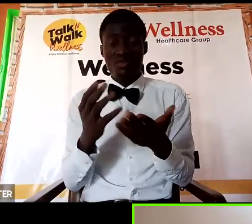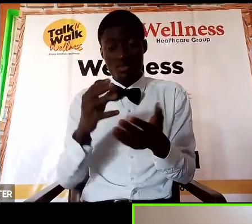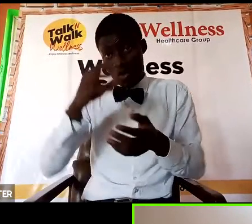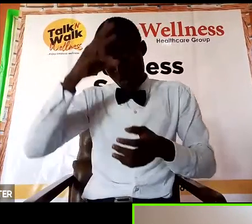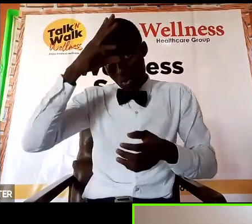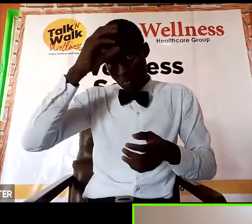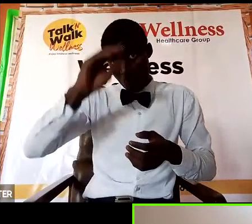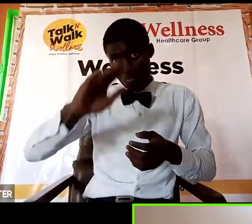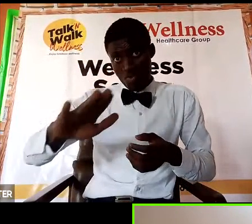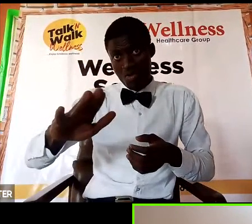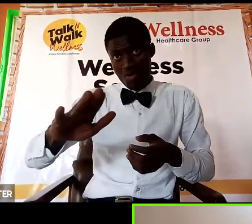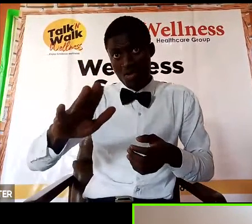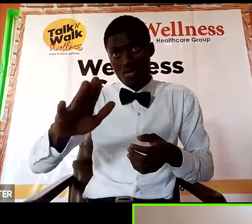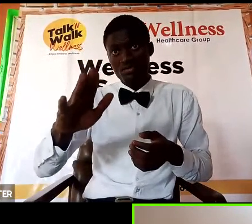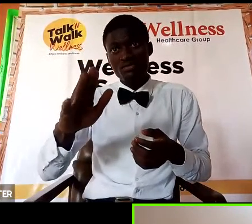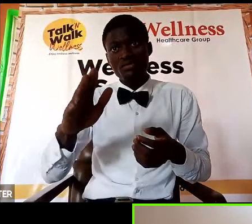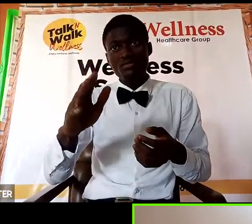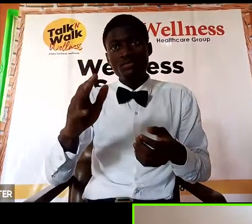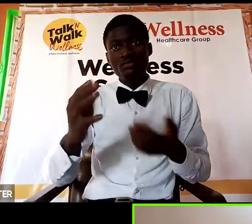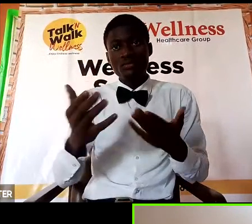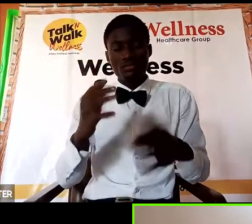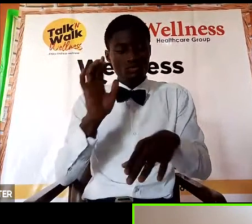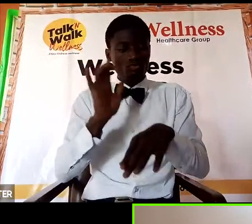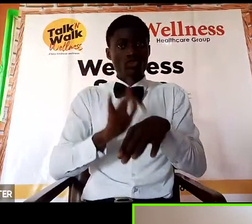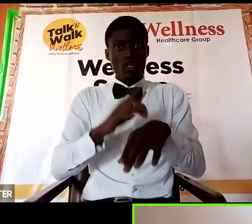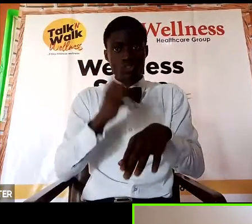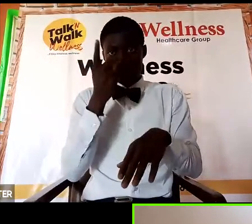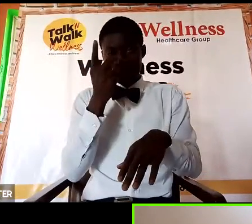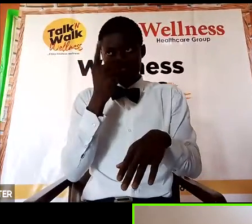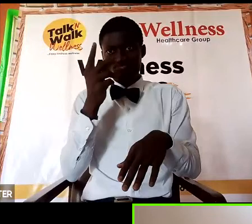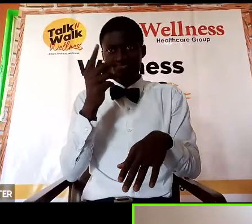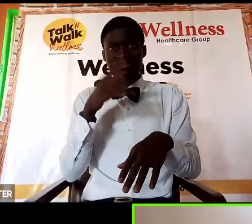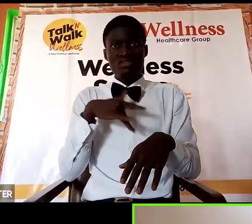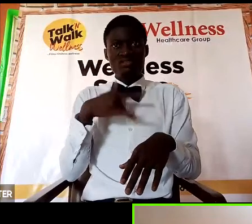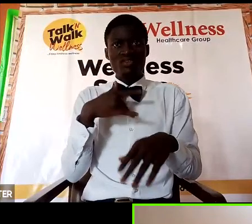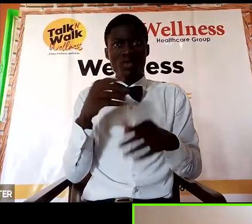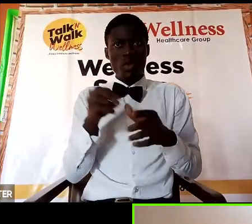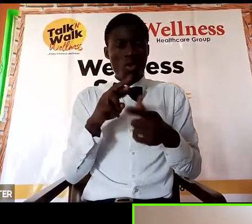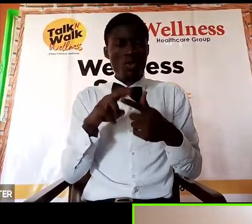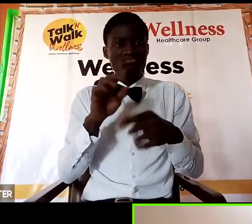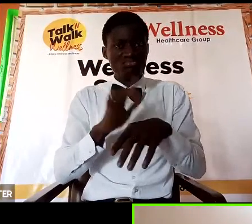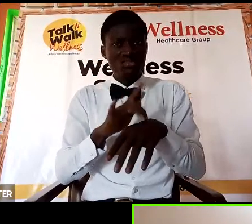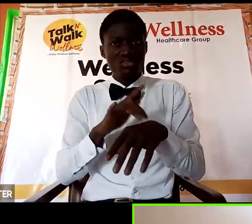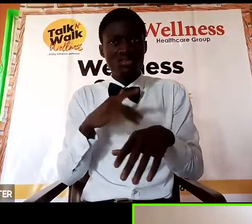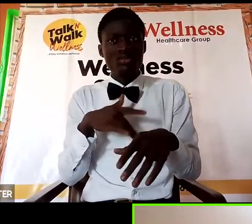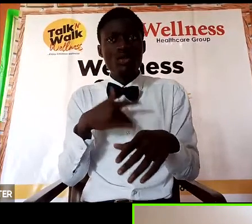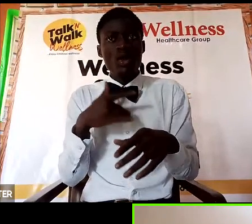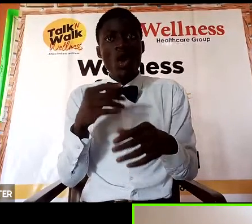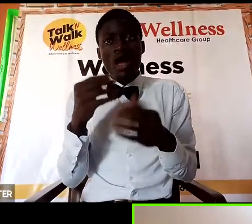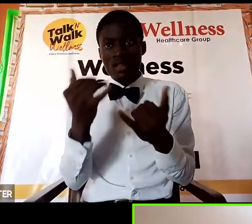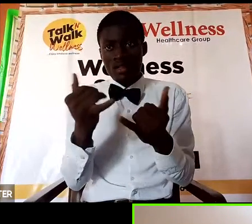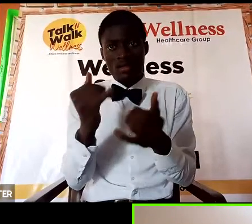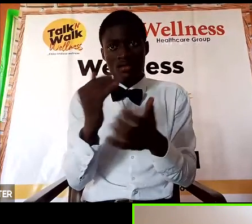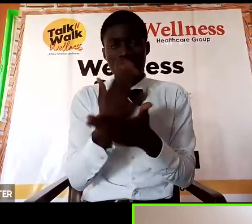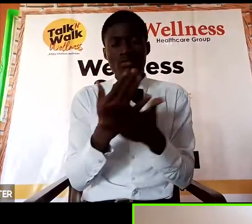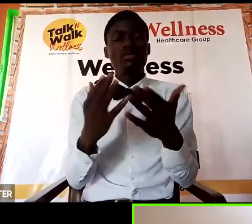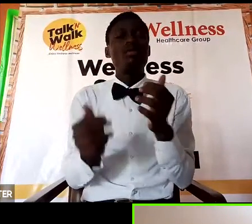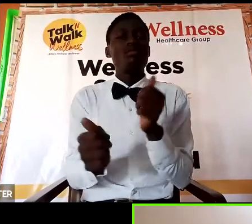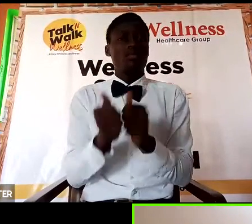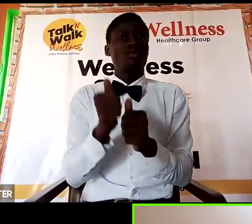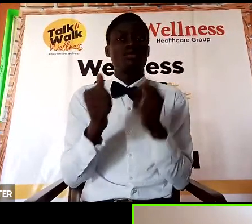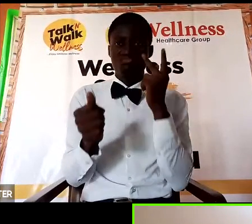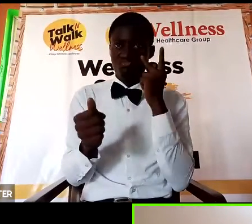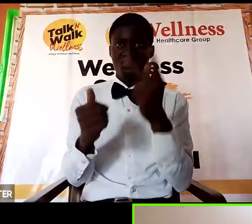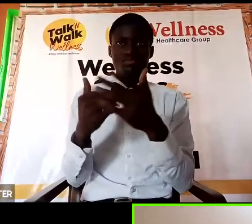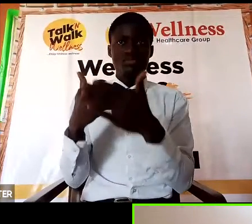is touching his penis and then sucking his tongue, it's something that so many of us must have seen before. But as I think for